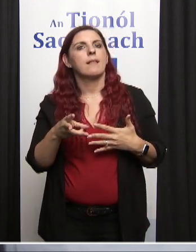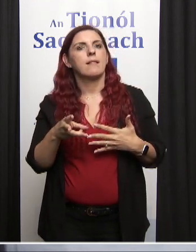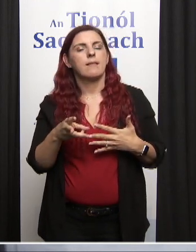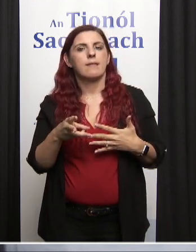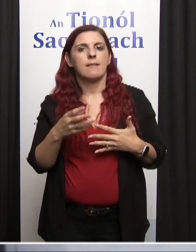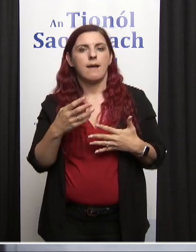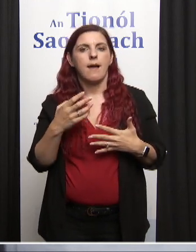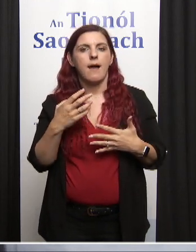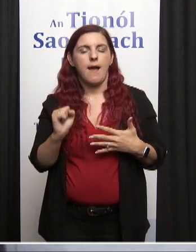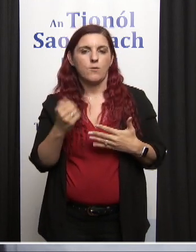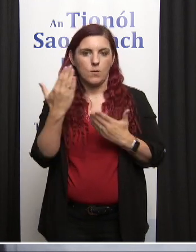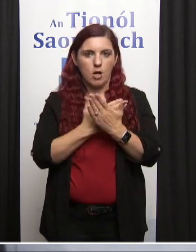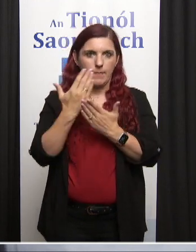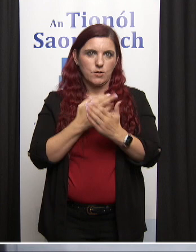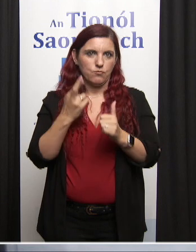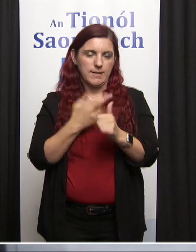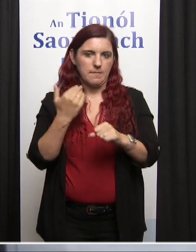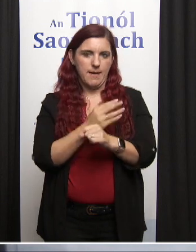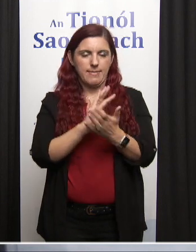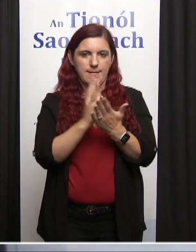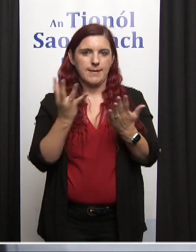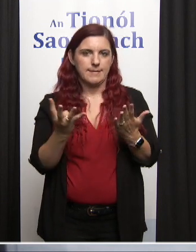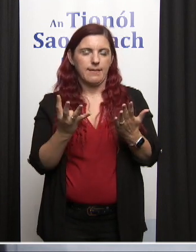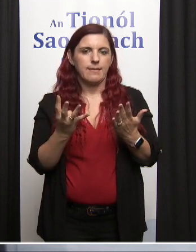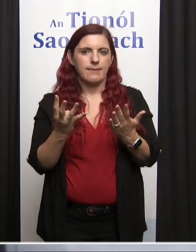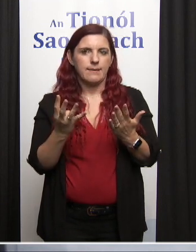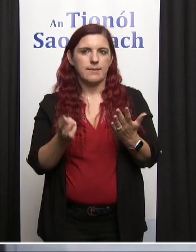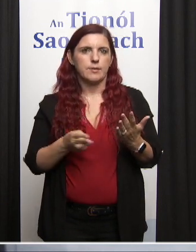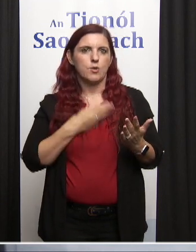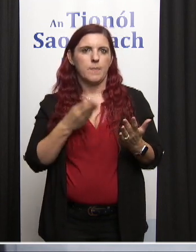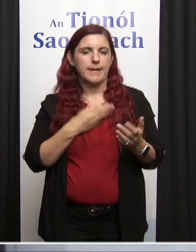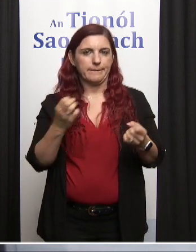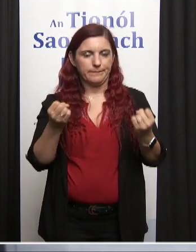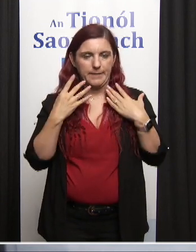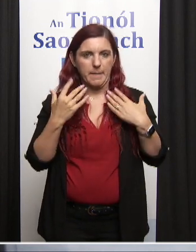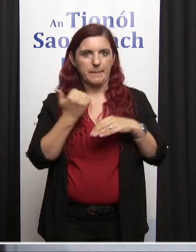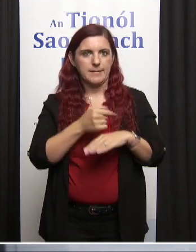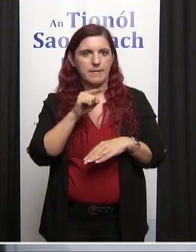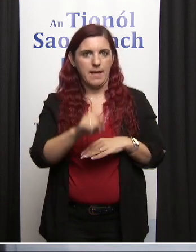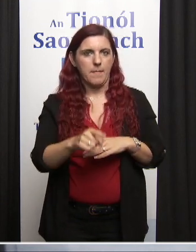to getting you those documents out to you by Monday the 9th. Please give us your feedback,